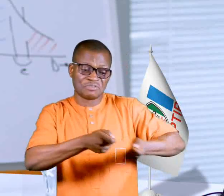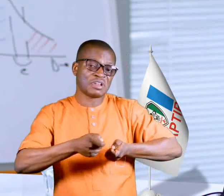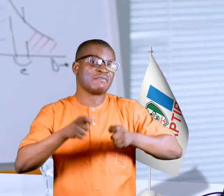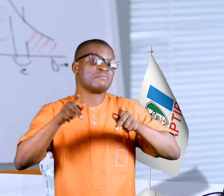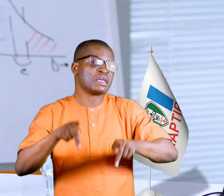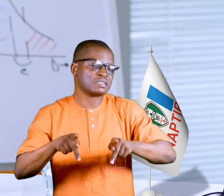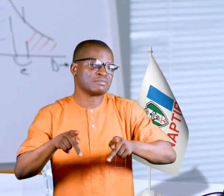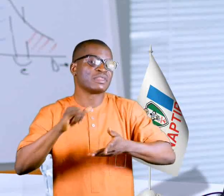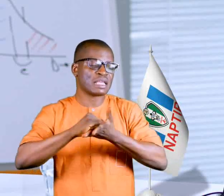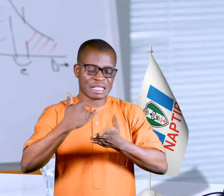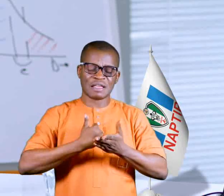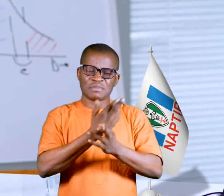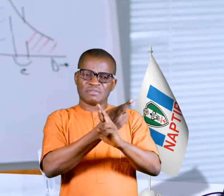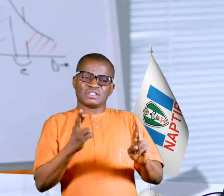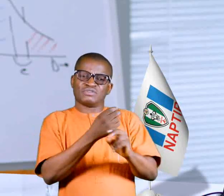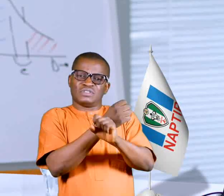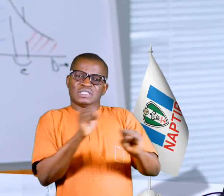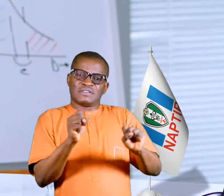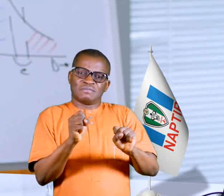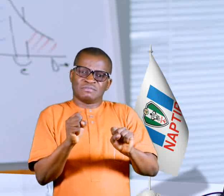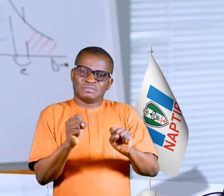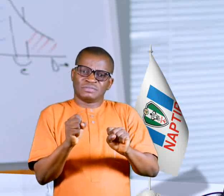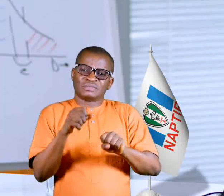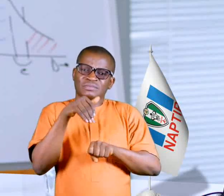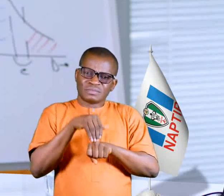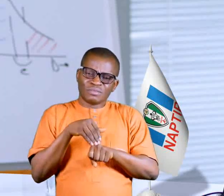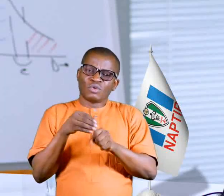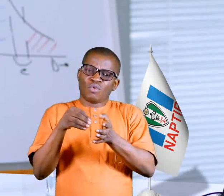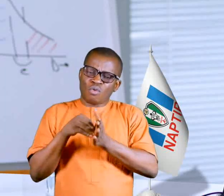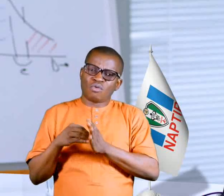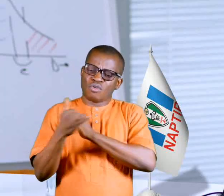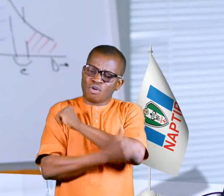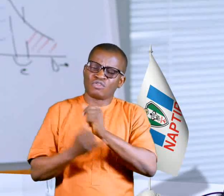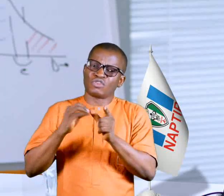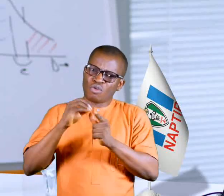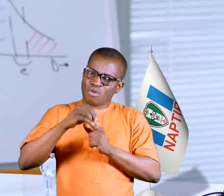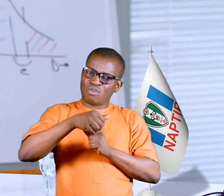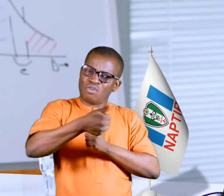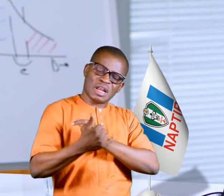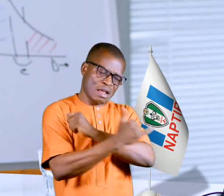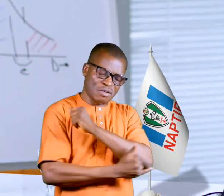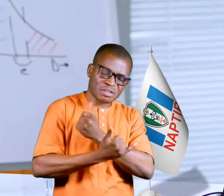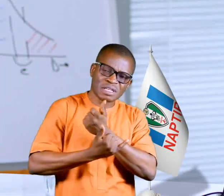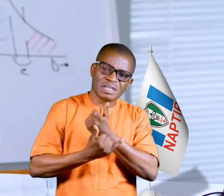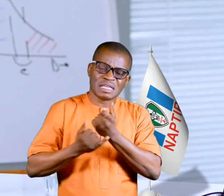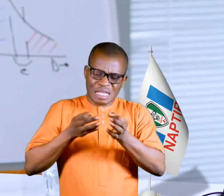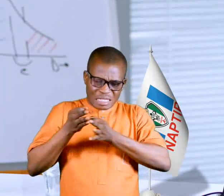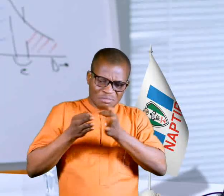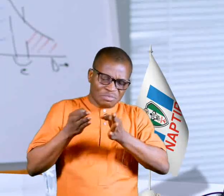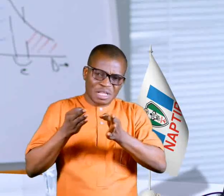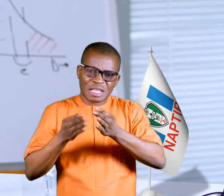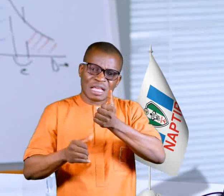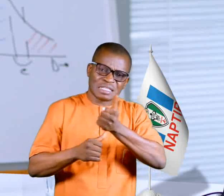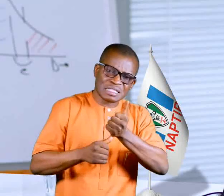person who has been rescued at host or destination country, the kind of services they are supposed to be given. They